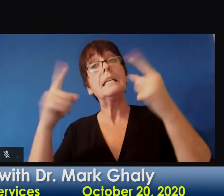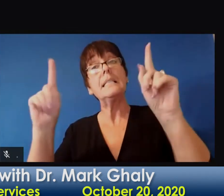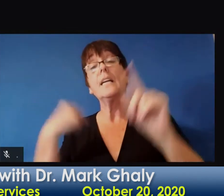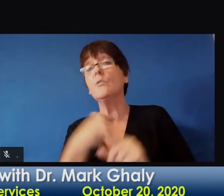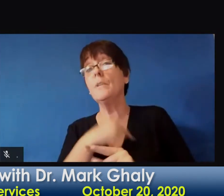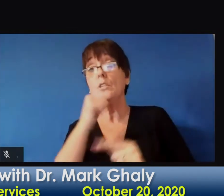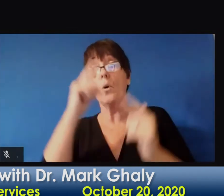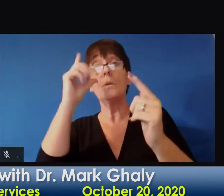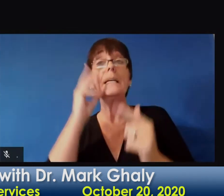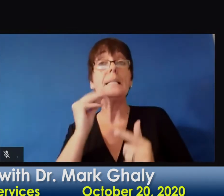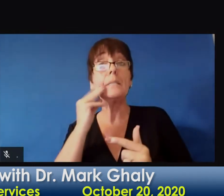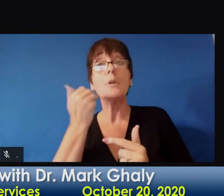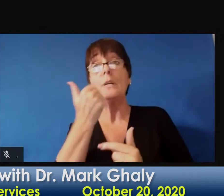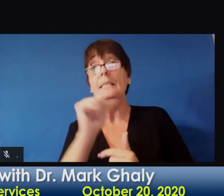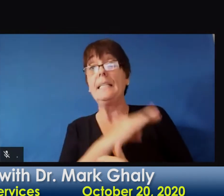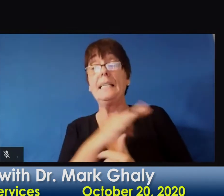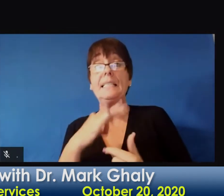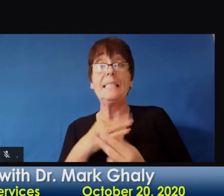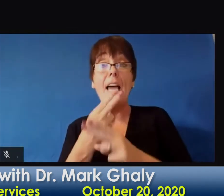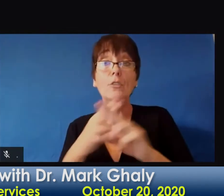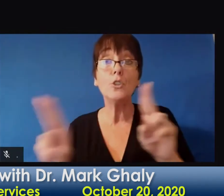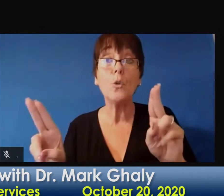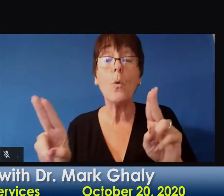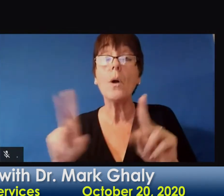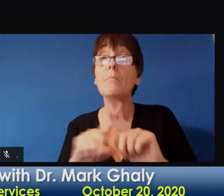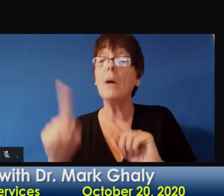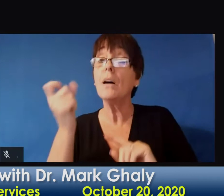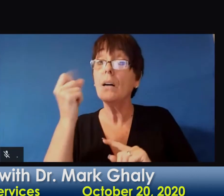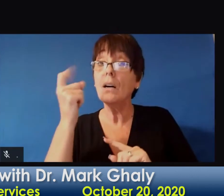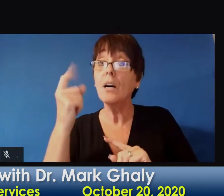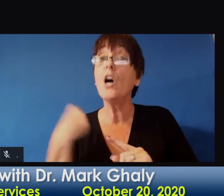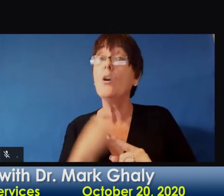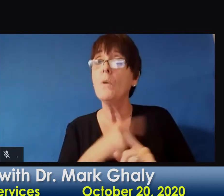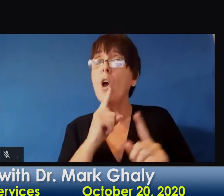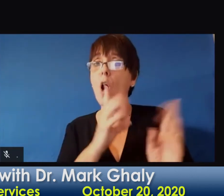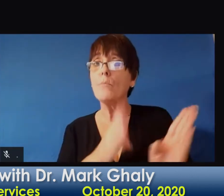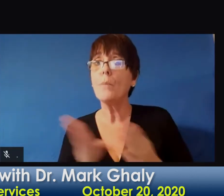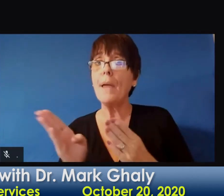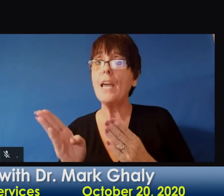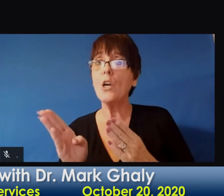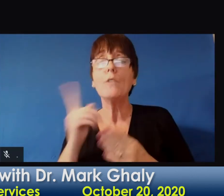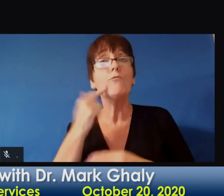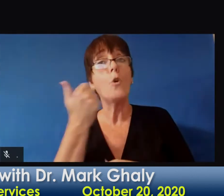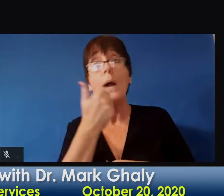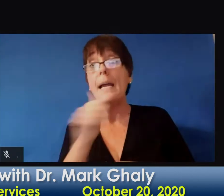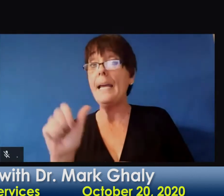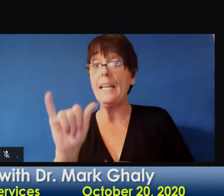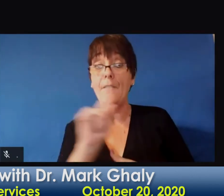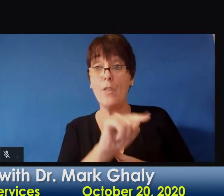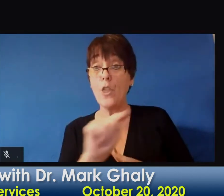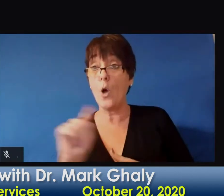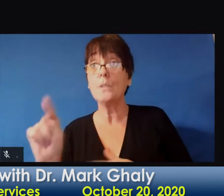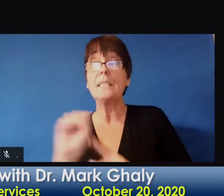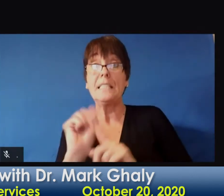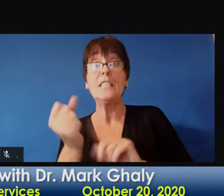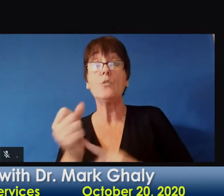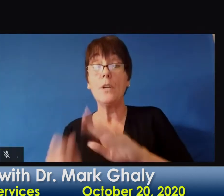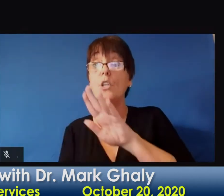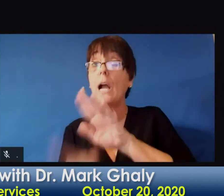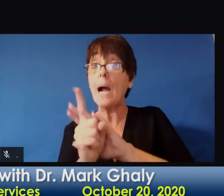experience any of the staffing shortages. But rest assured, we're prepared for any of those scenarios. But I think